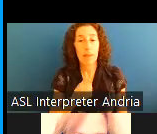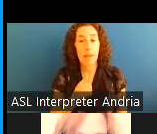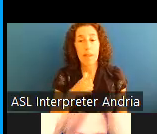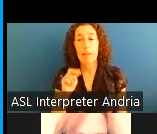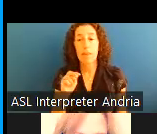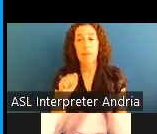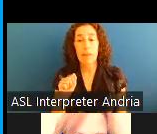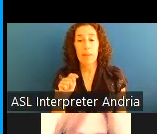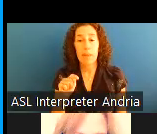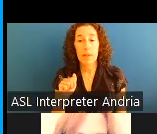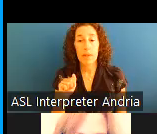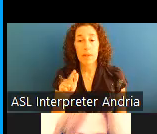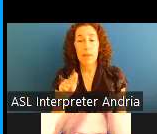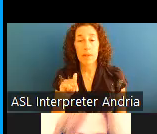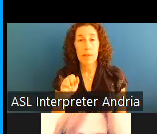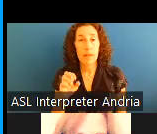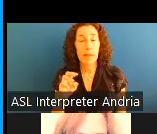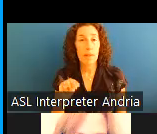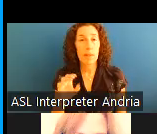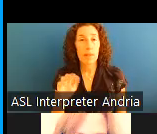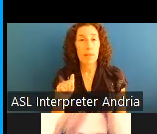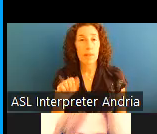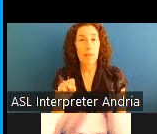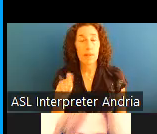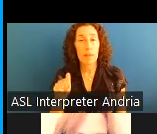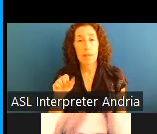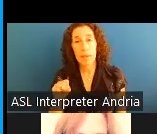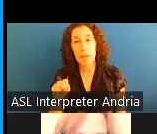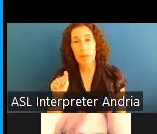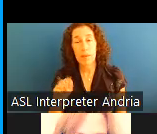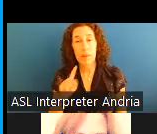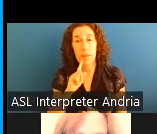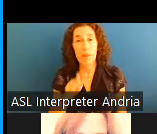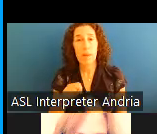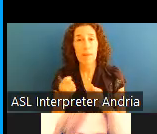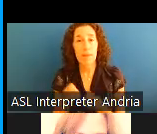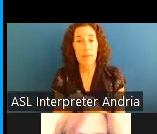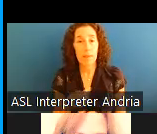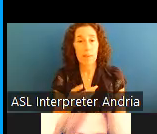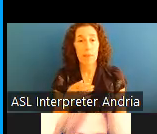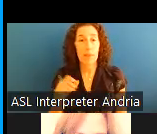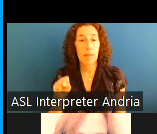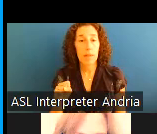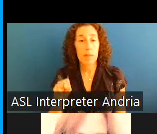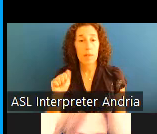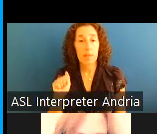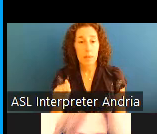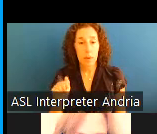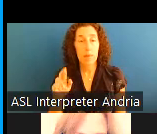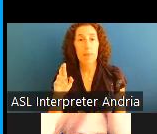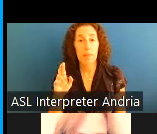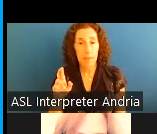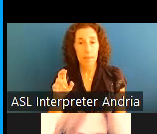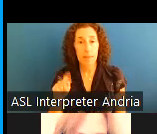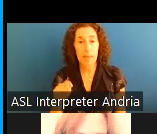I am MCASA's Sexual Assault Response Team and Sexual Assault Forensic Exam Policy Advocate. I'm